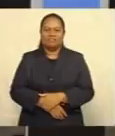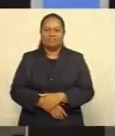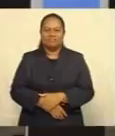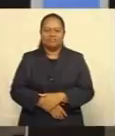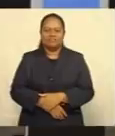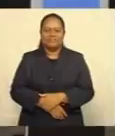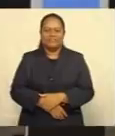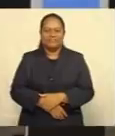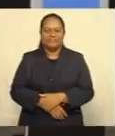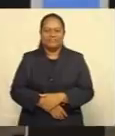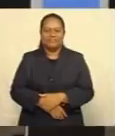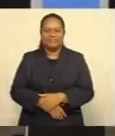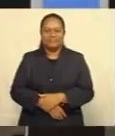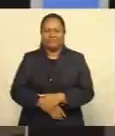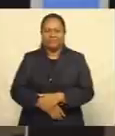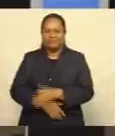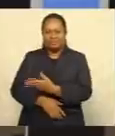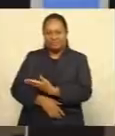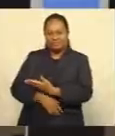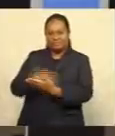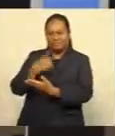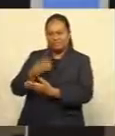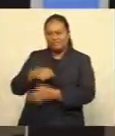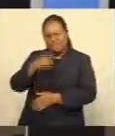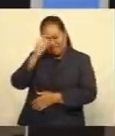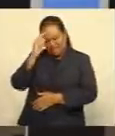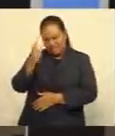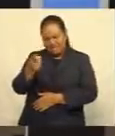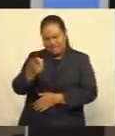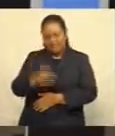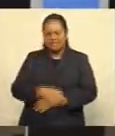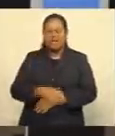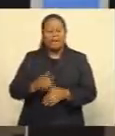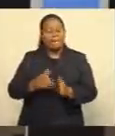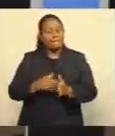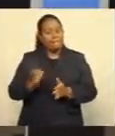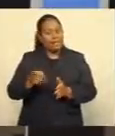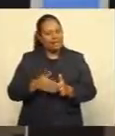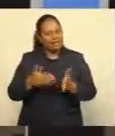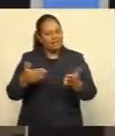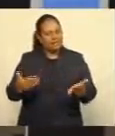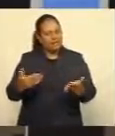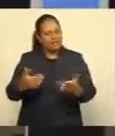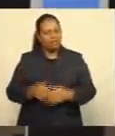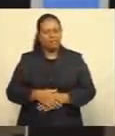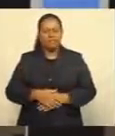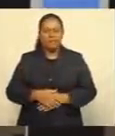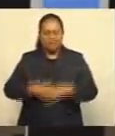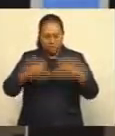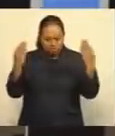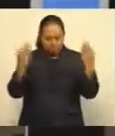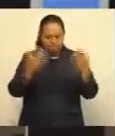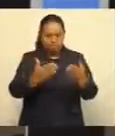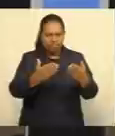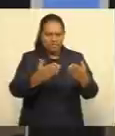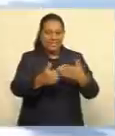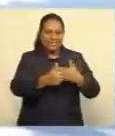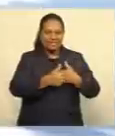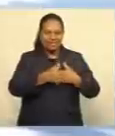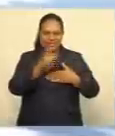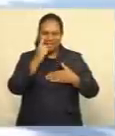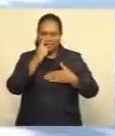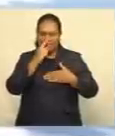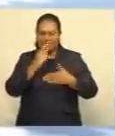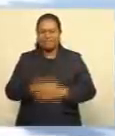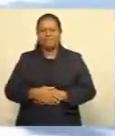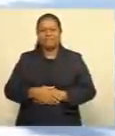There's practically no business, which I can understand. For the time being, it's better to concentrate on our health and safety measures and so on. A